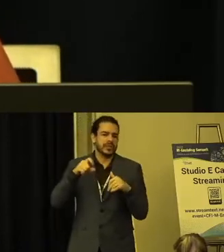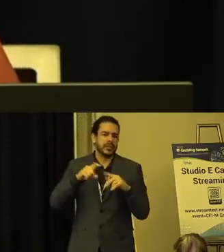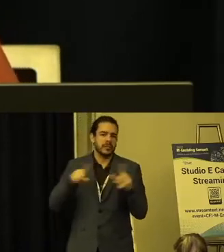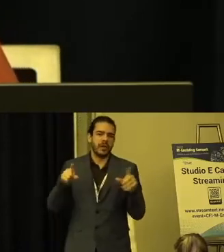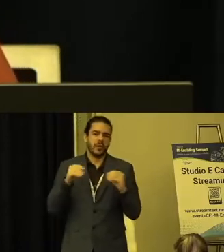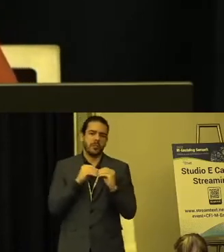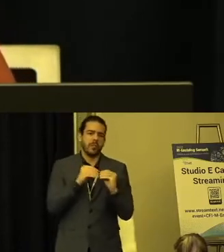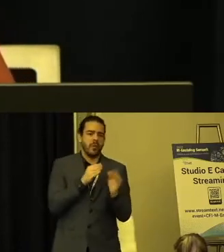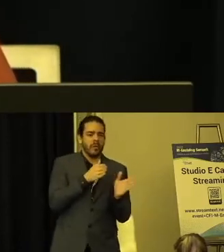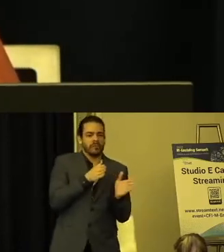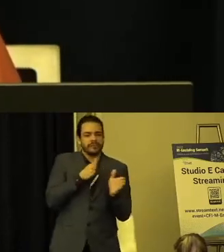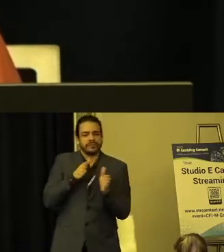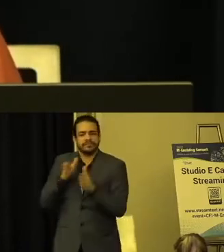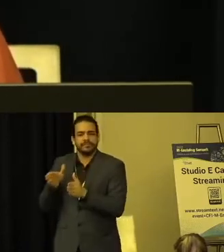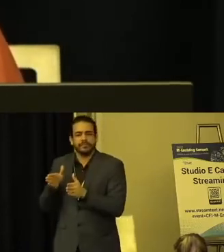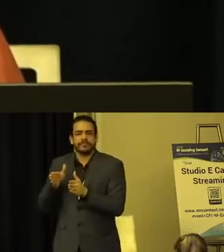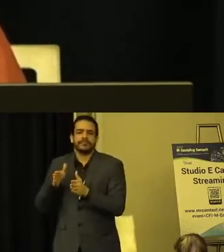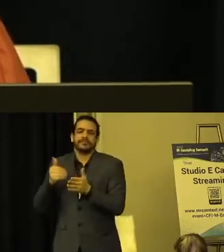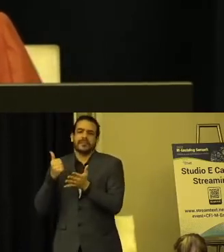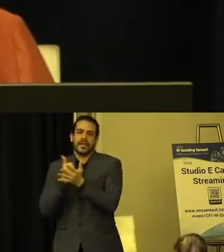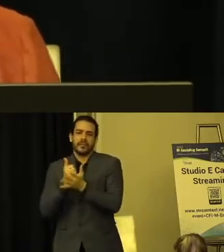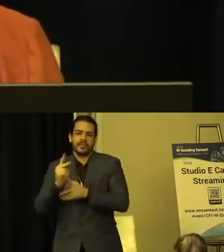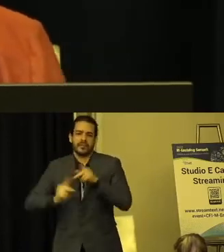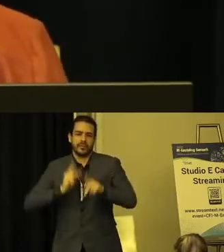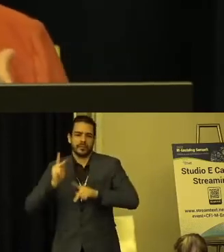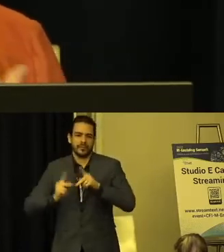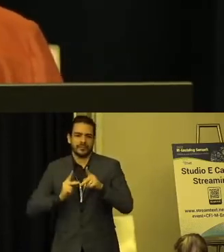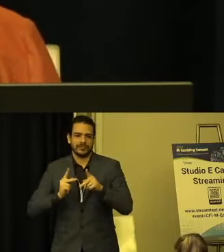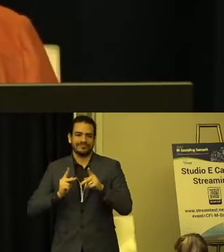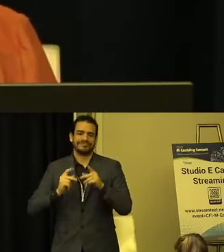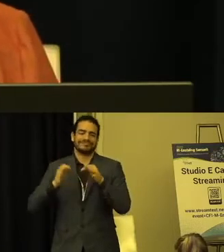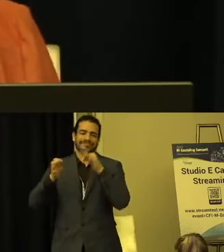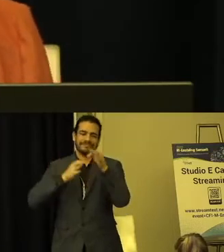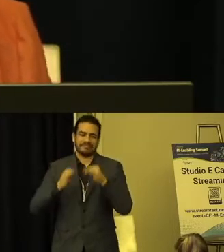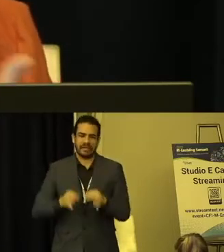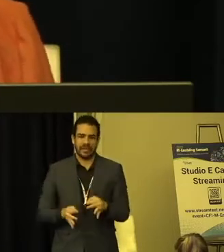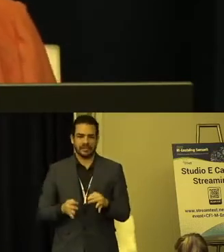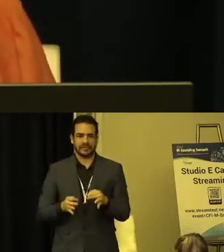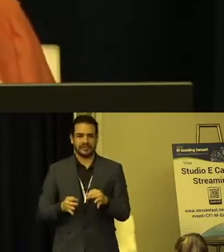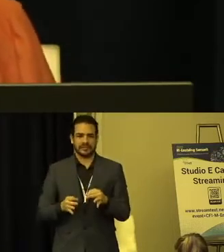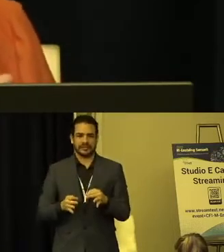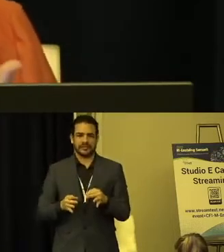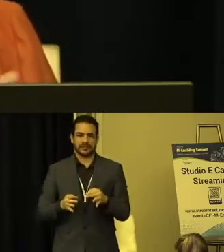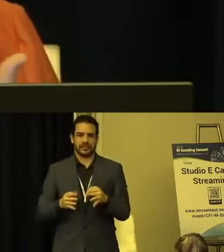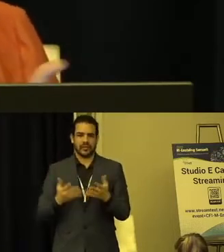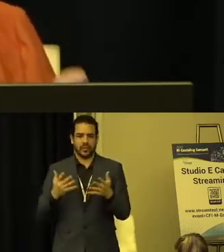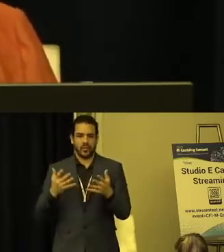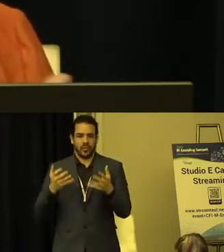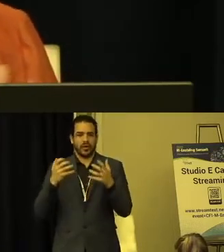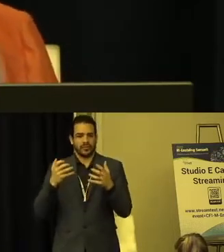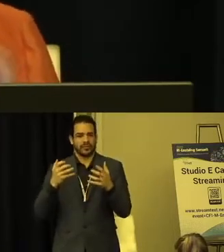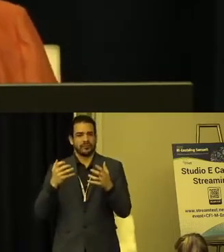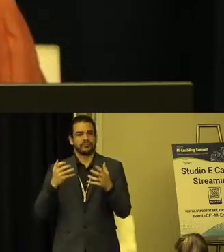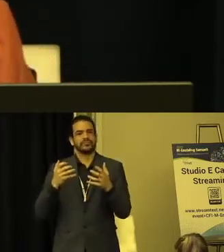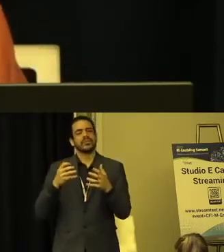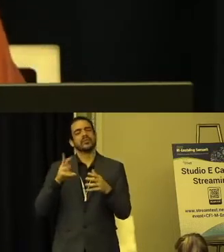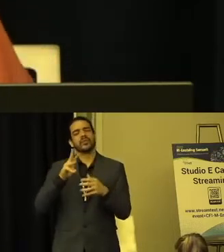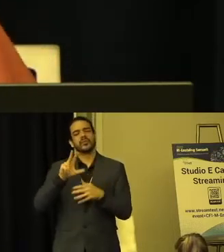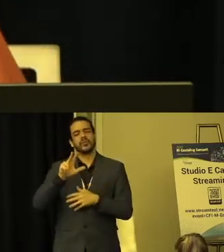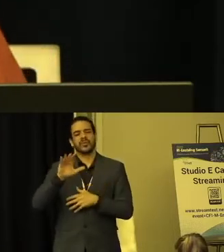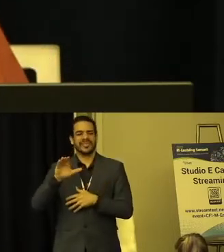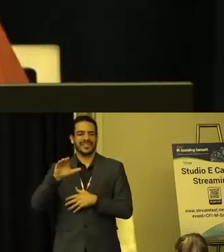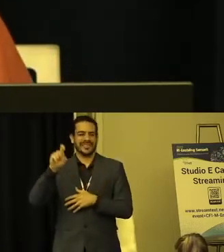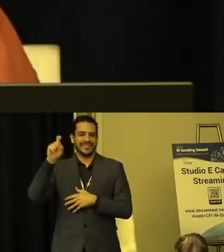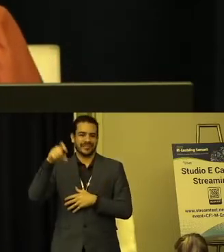people, doing the explaining part in an authoritative way. People want to hear a clear message from W3C that aligns